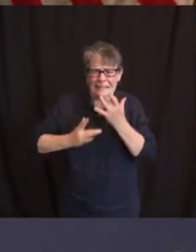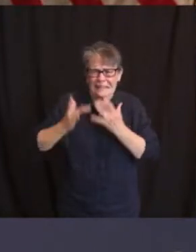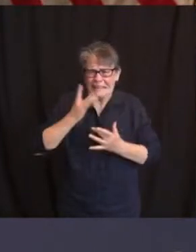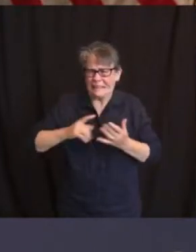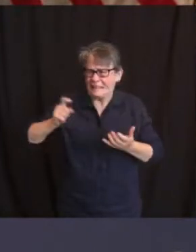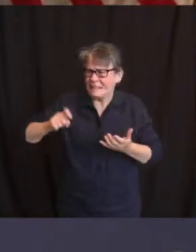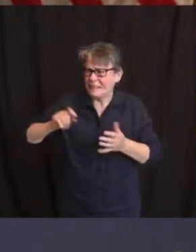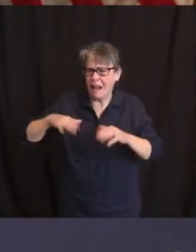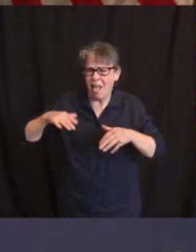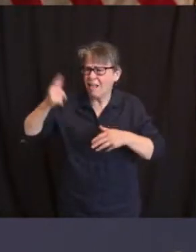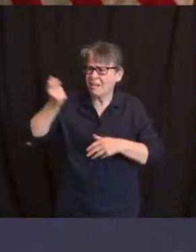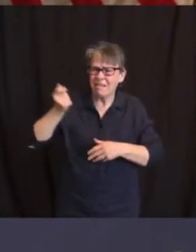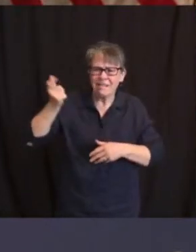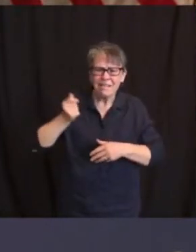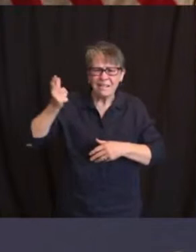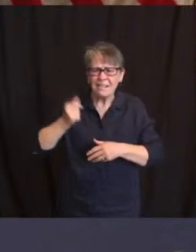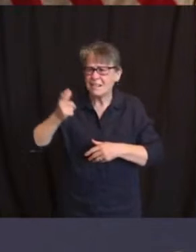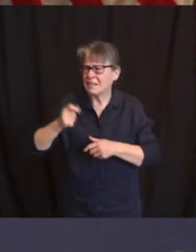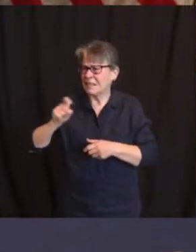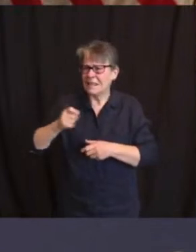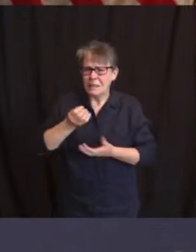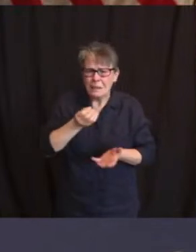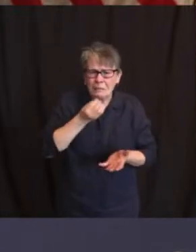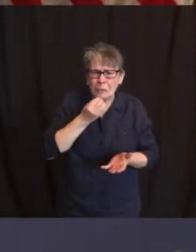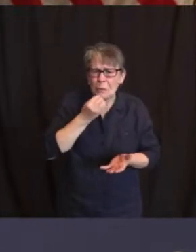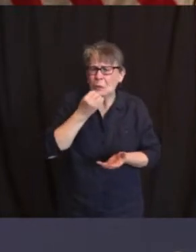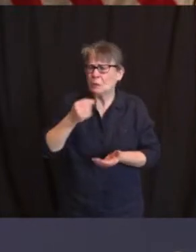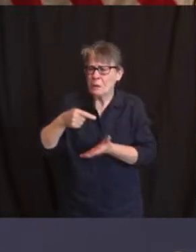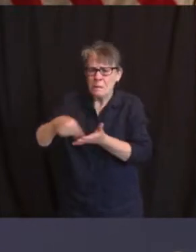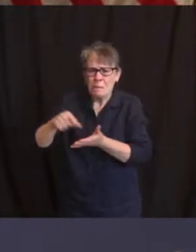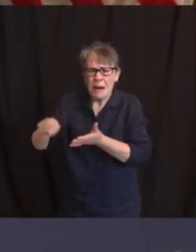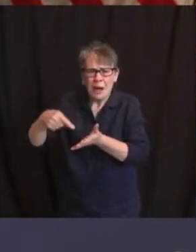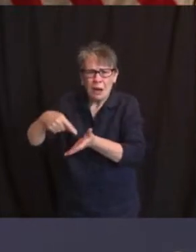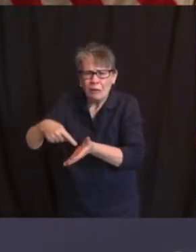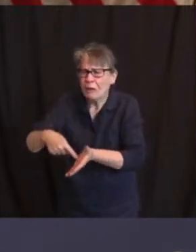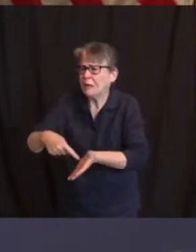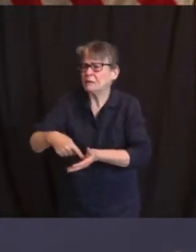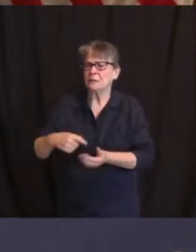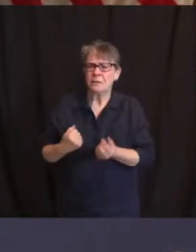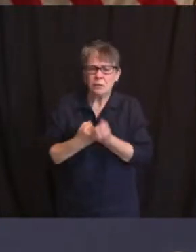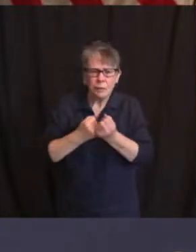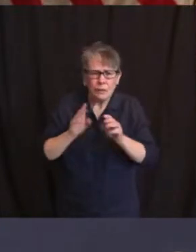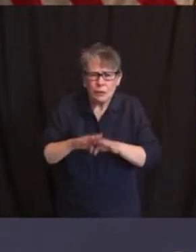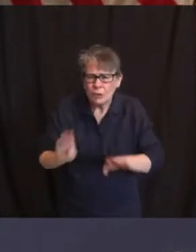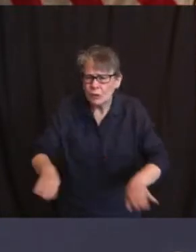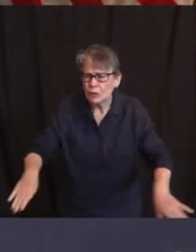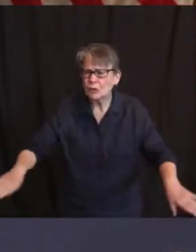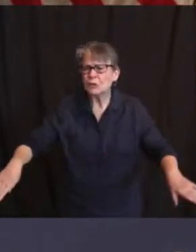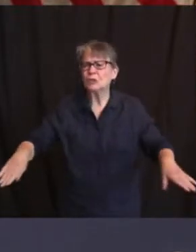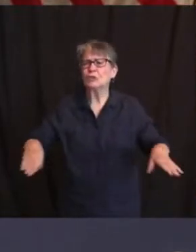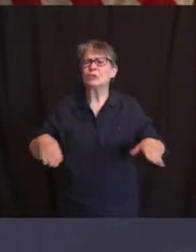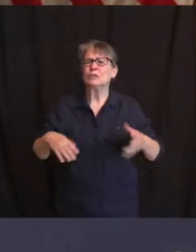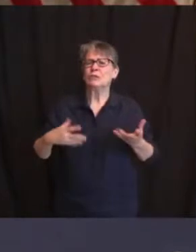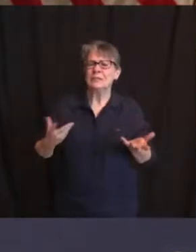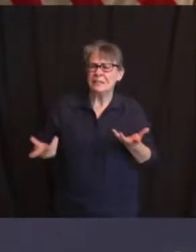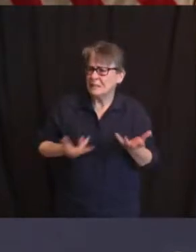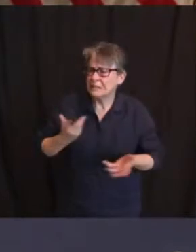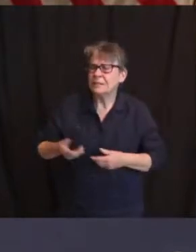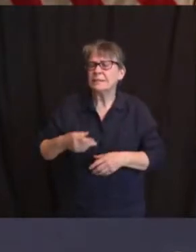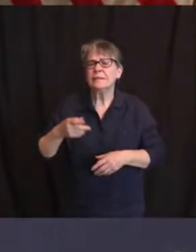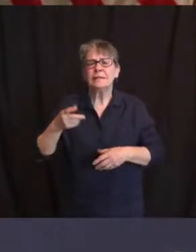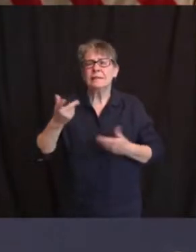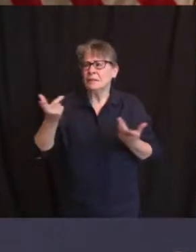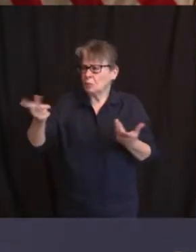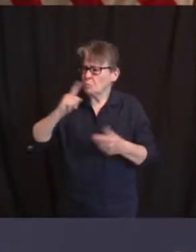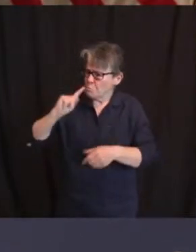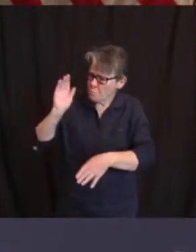check. How is this acceptable to you? And you have said that they will get every penny and that we are ahead of other states, but that doesn't really matter if you can't feed your